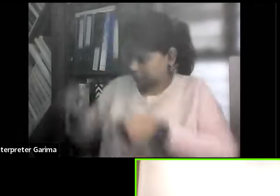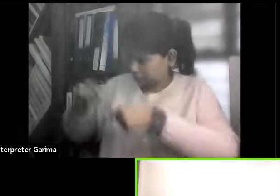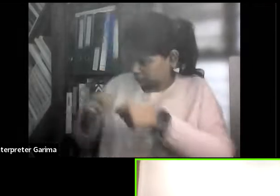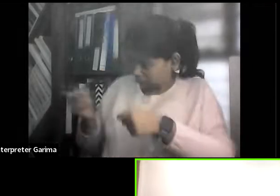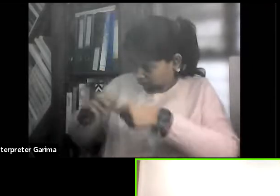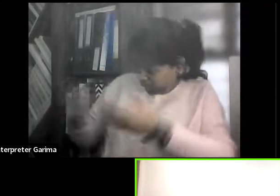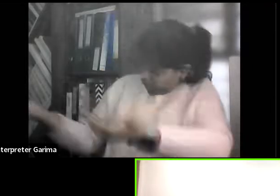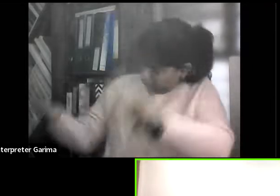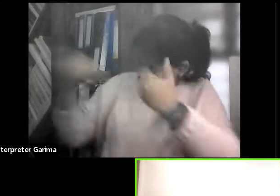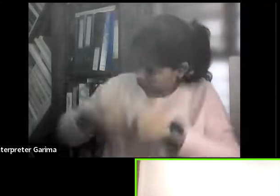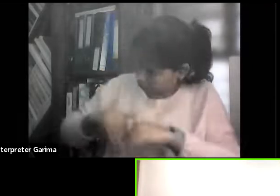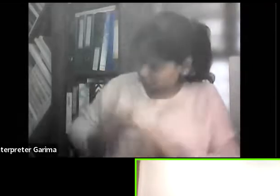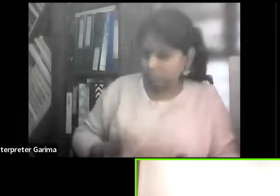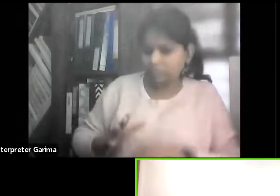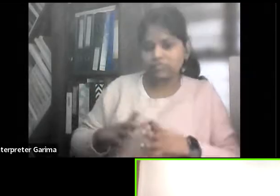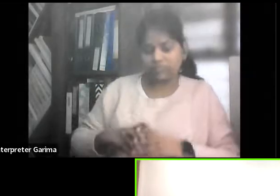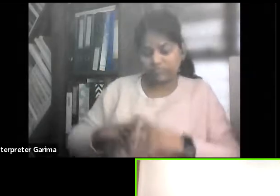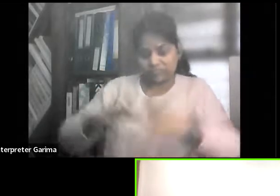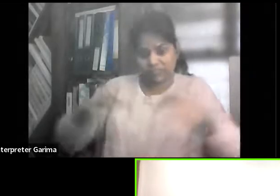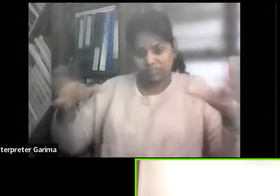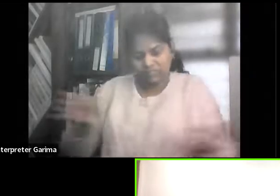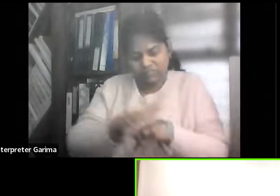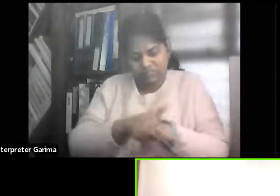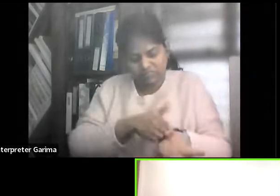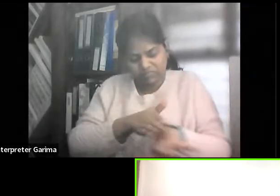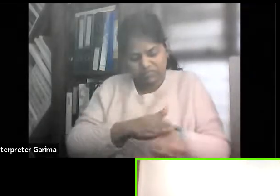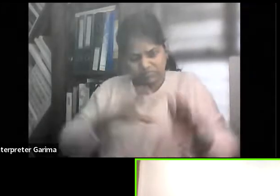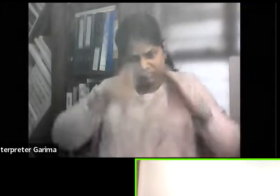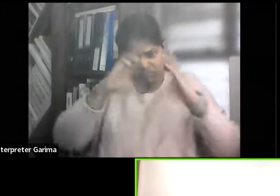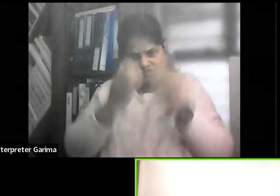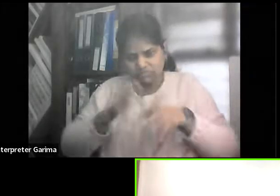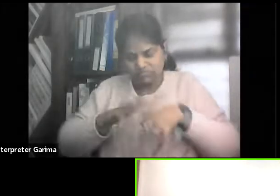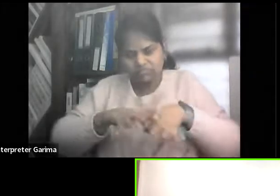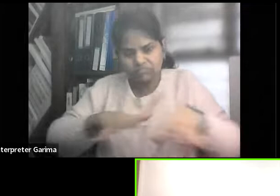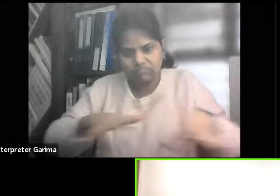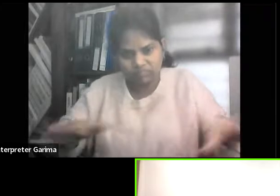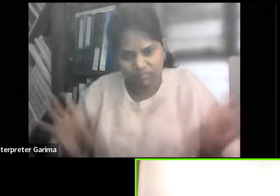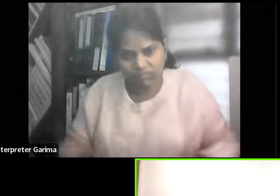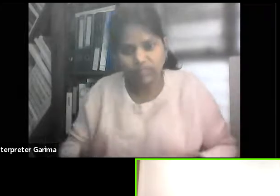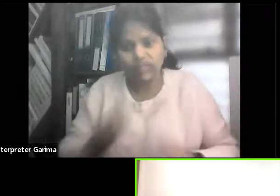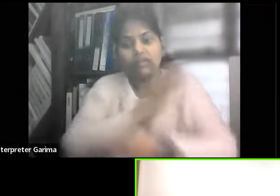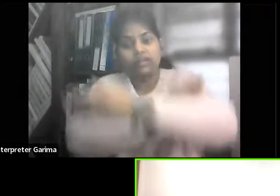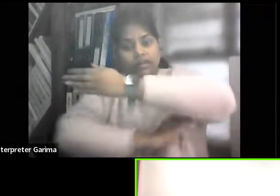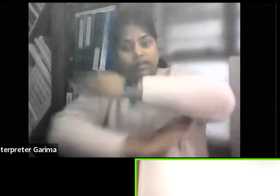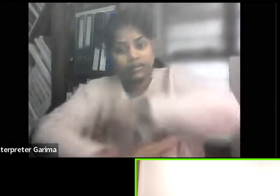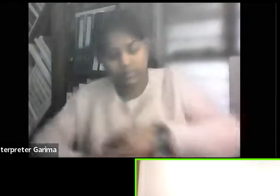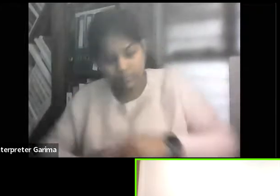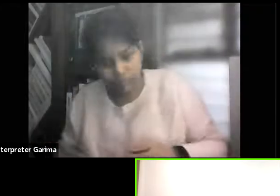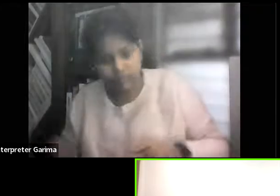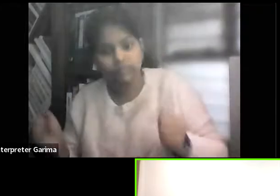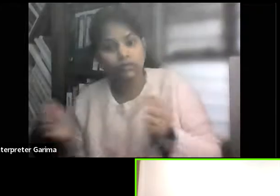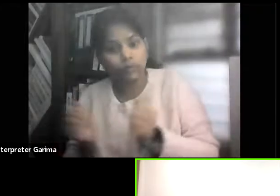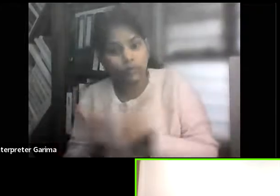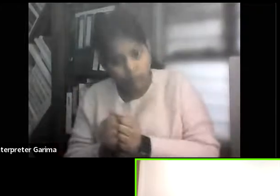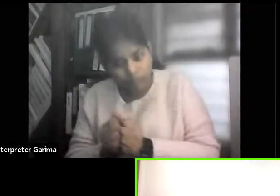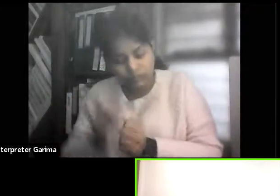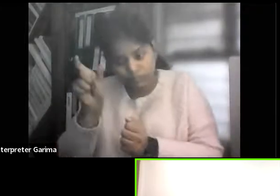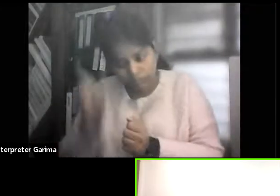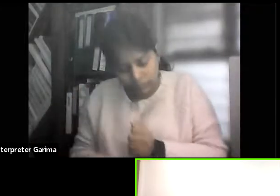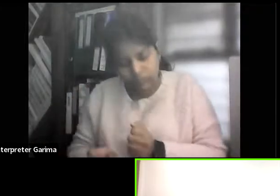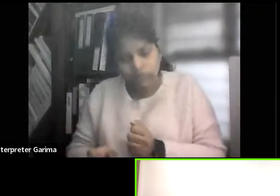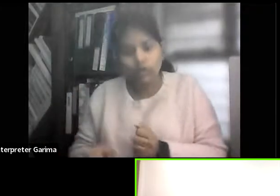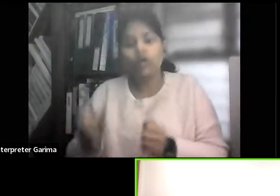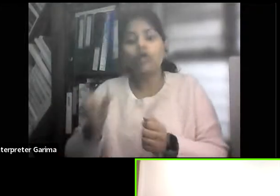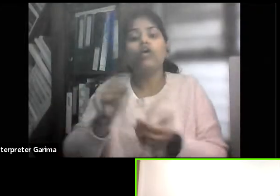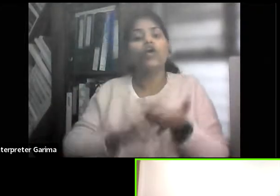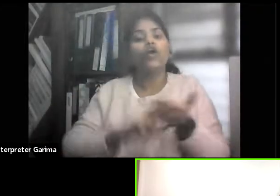gradually making the classroom space an inclusive one with both dancers with disability and dancers without disability. Though